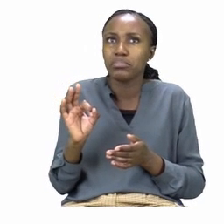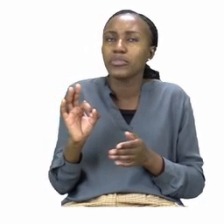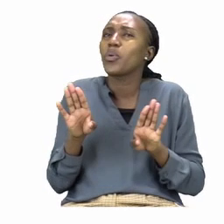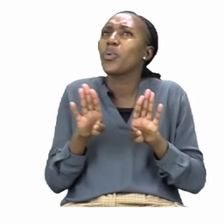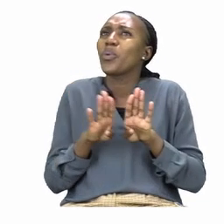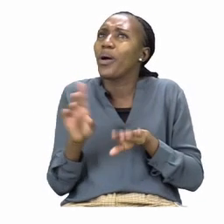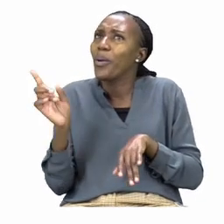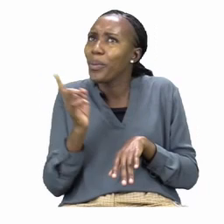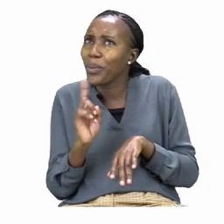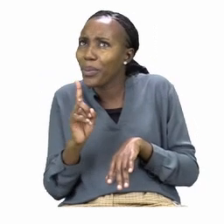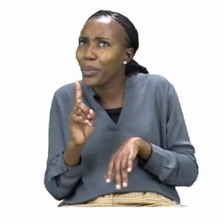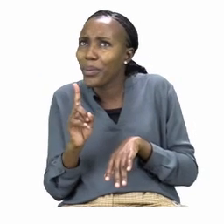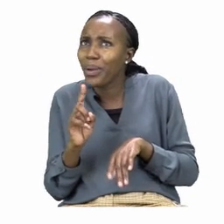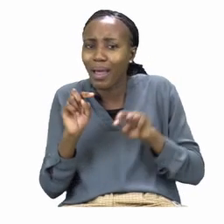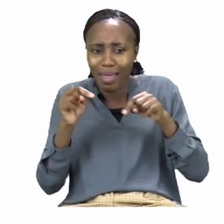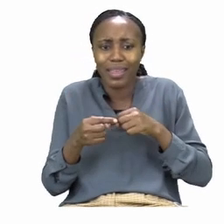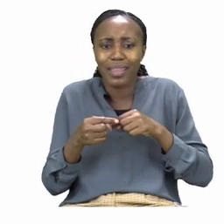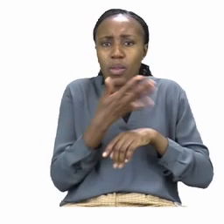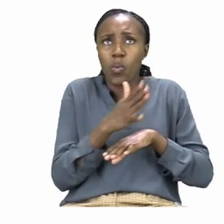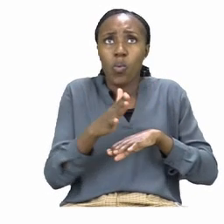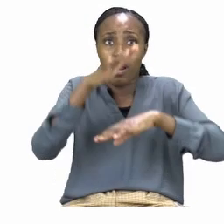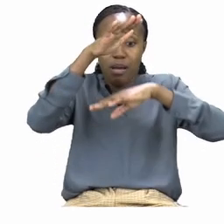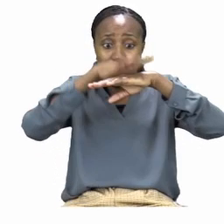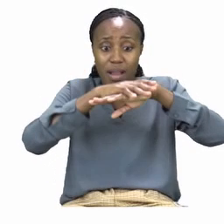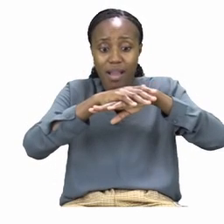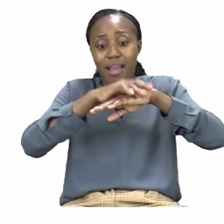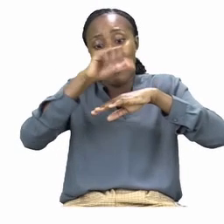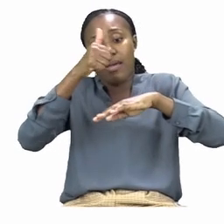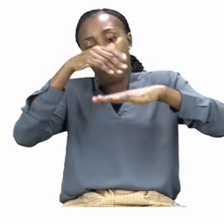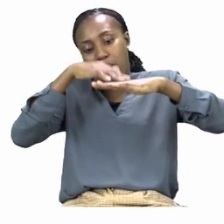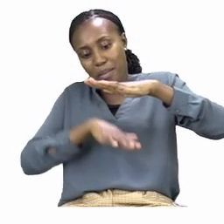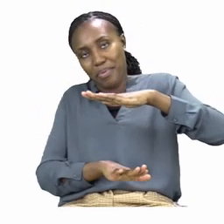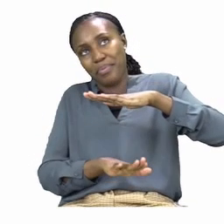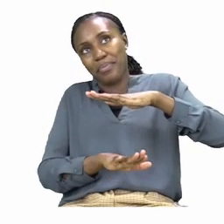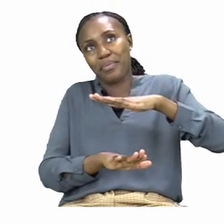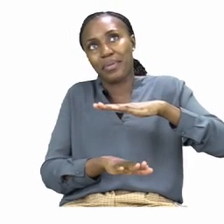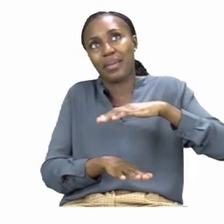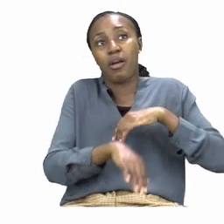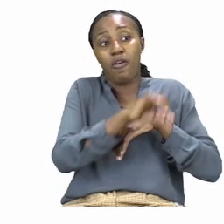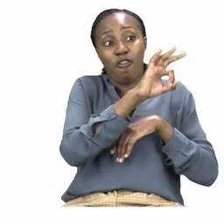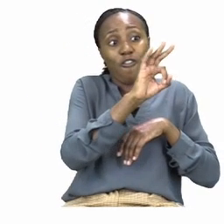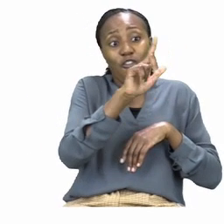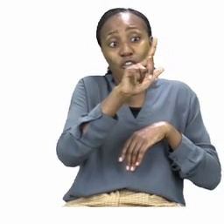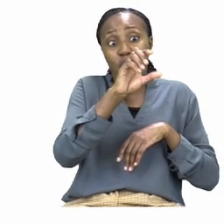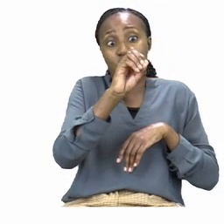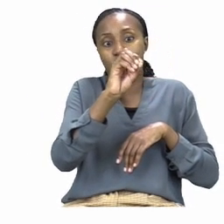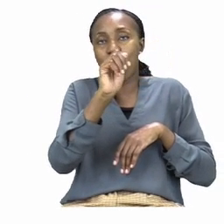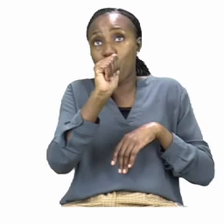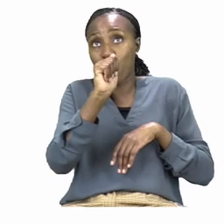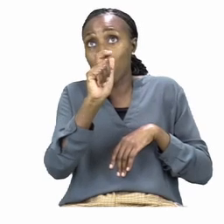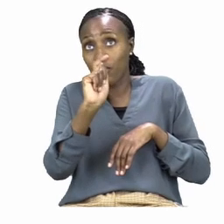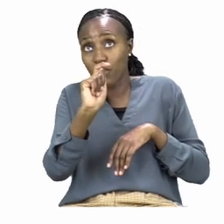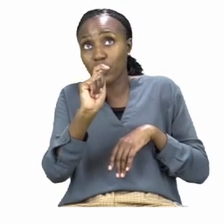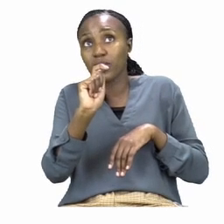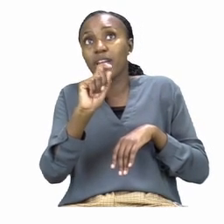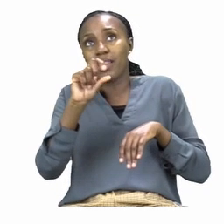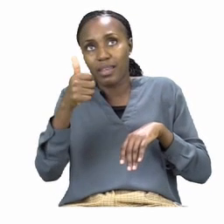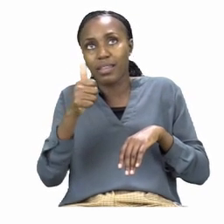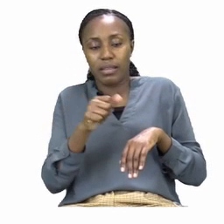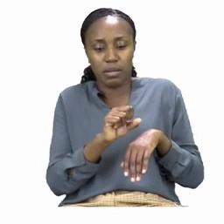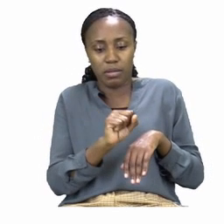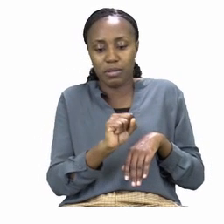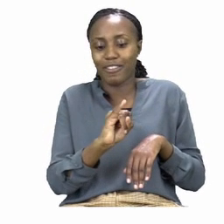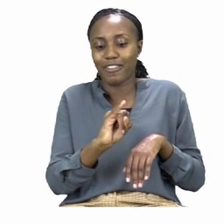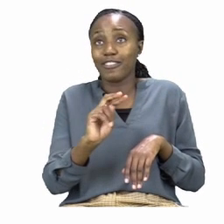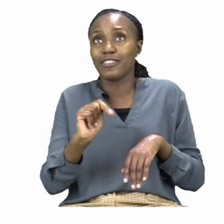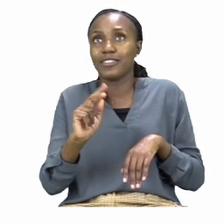doing floating and sinking. We have to cut out the objects below and paste